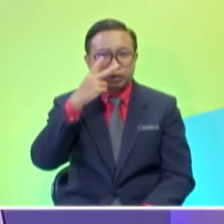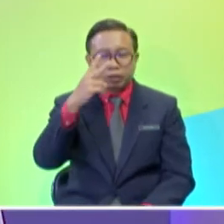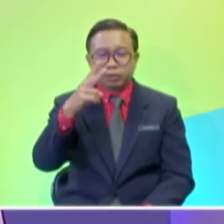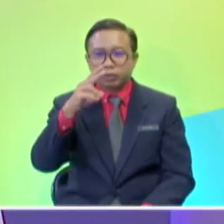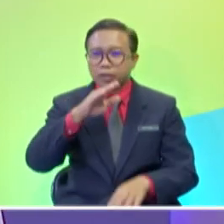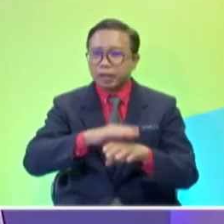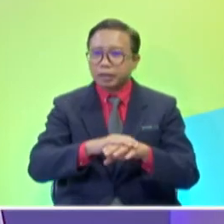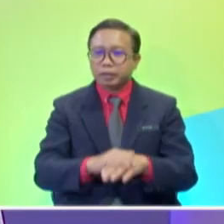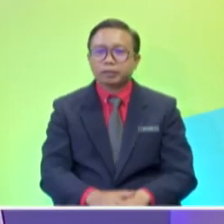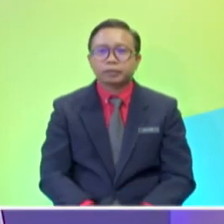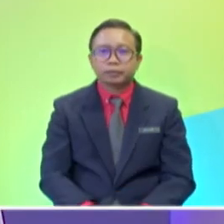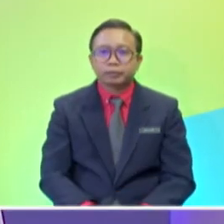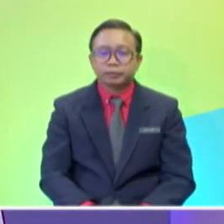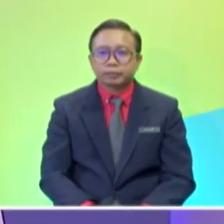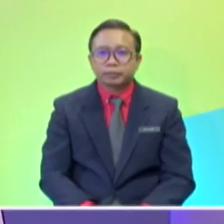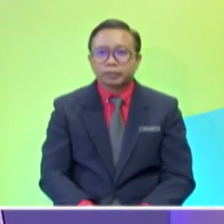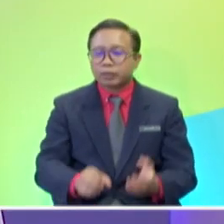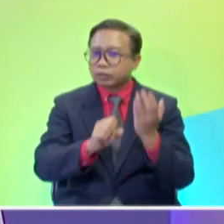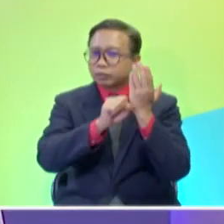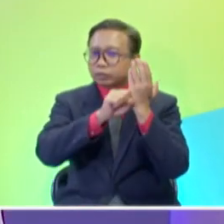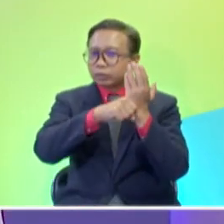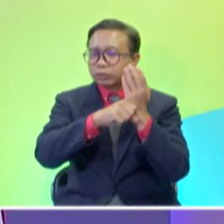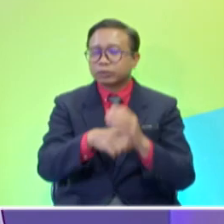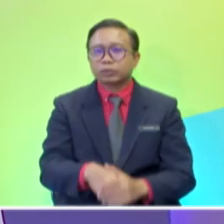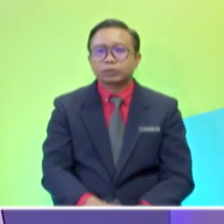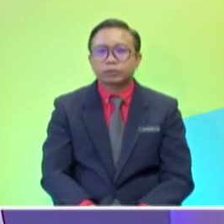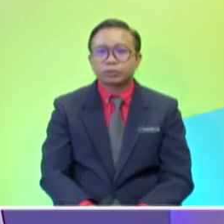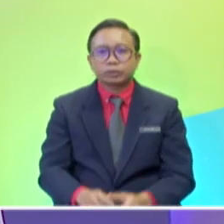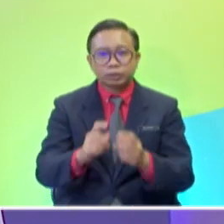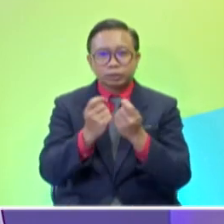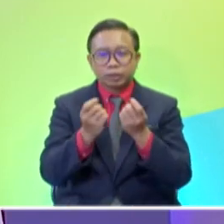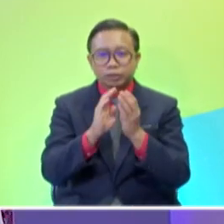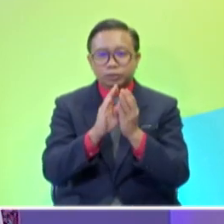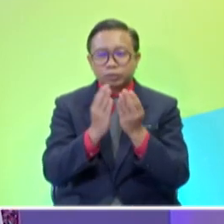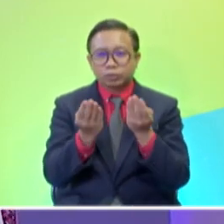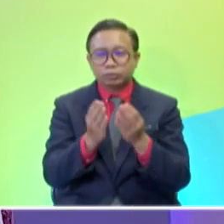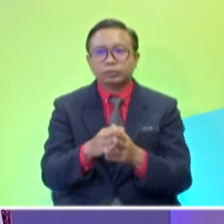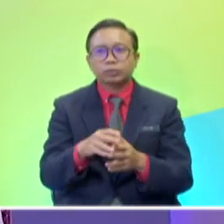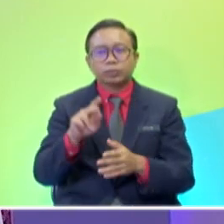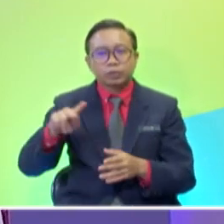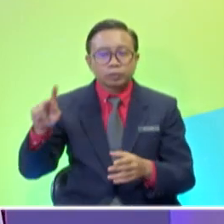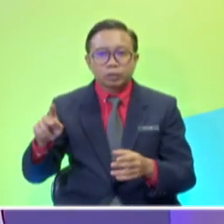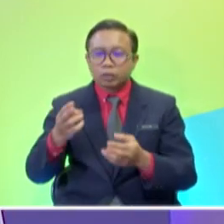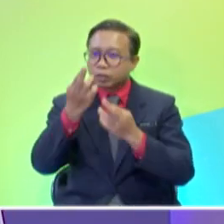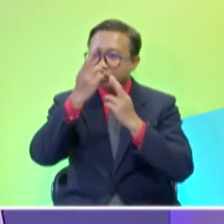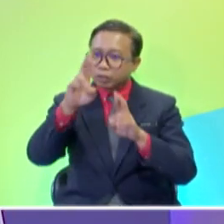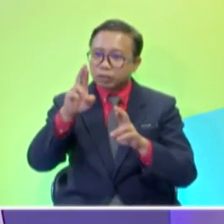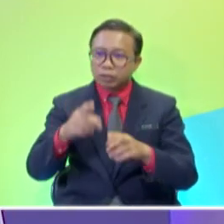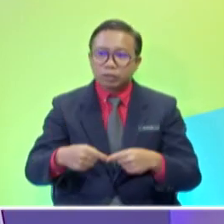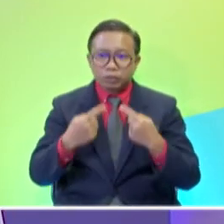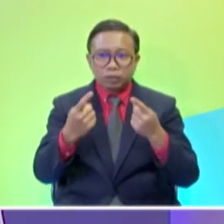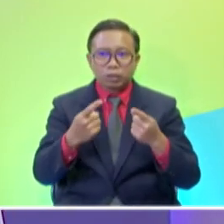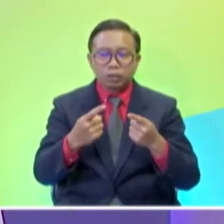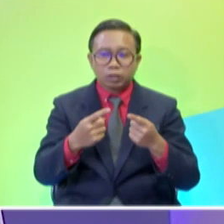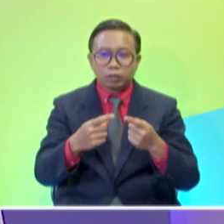at our source, which is the Pulse textbook. And pupils, please get ready. You are going to look